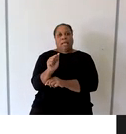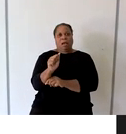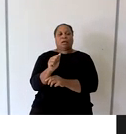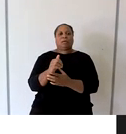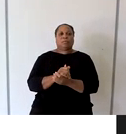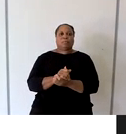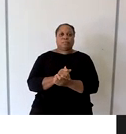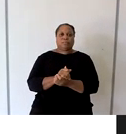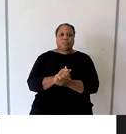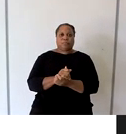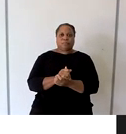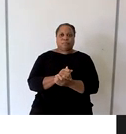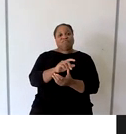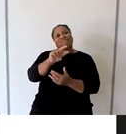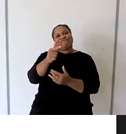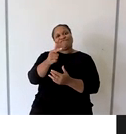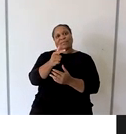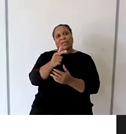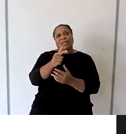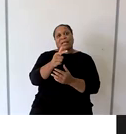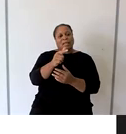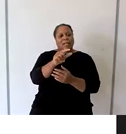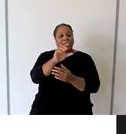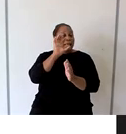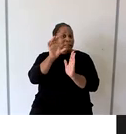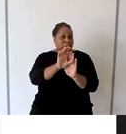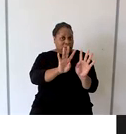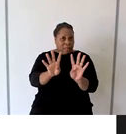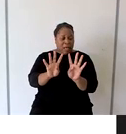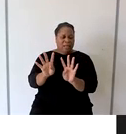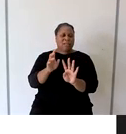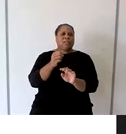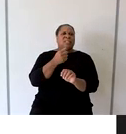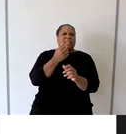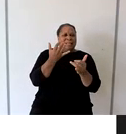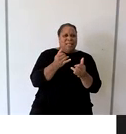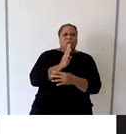Okay, so I'll go to the next slide here. So I will talk